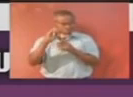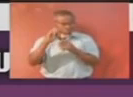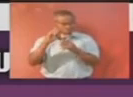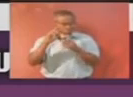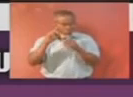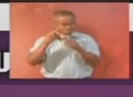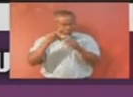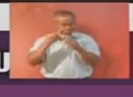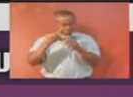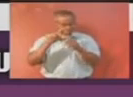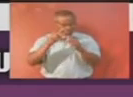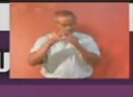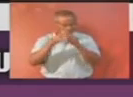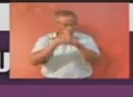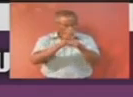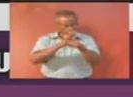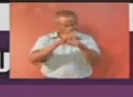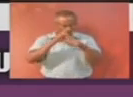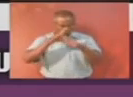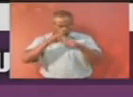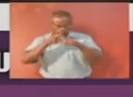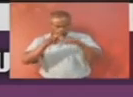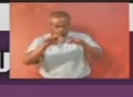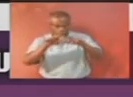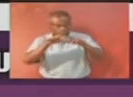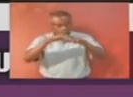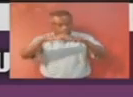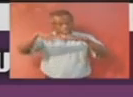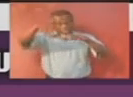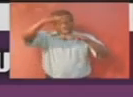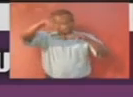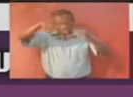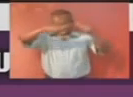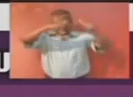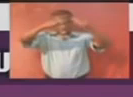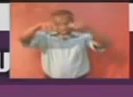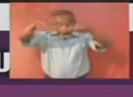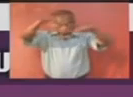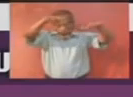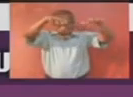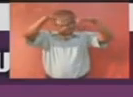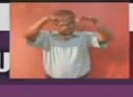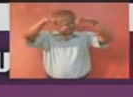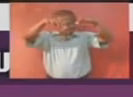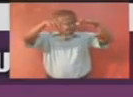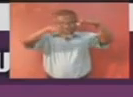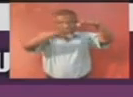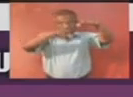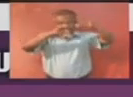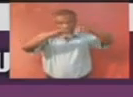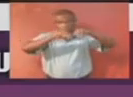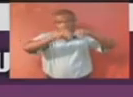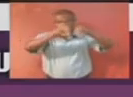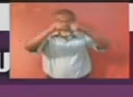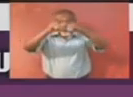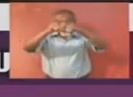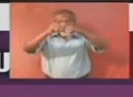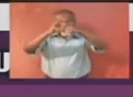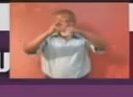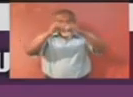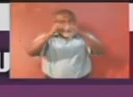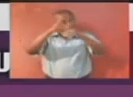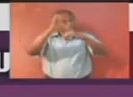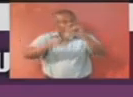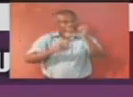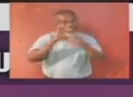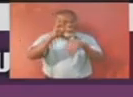Is that true? And if so, they said that it can travel, the report said that it can travel further than 6 feet from an infectious